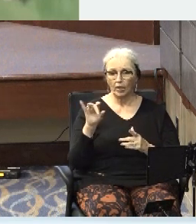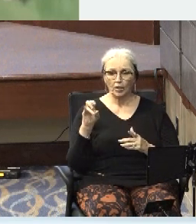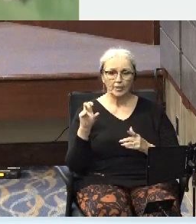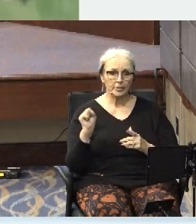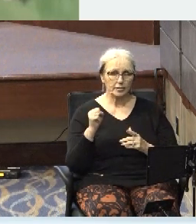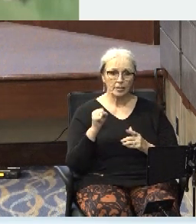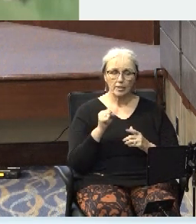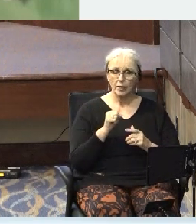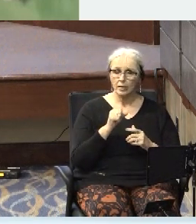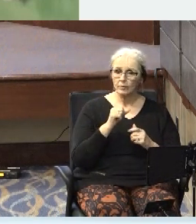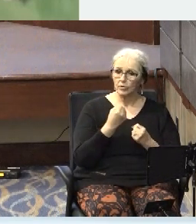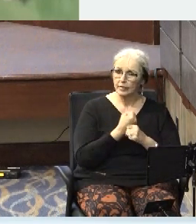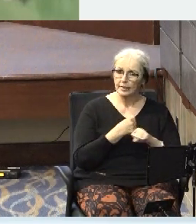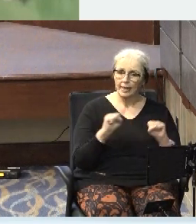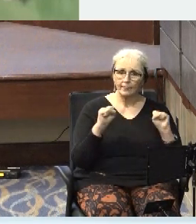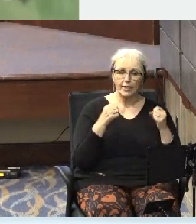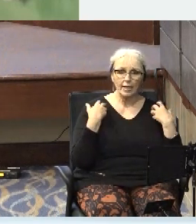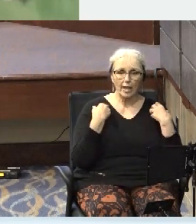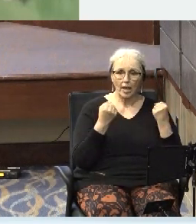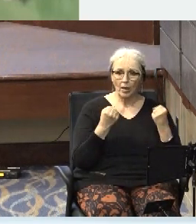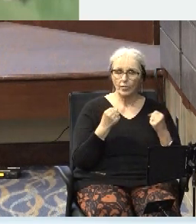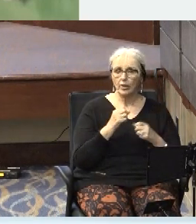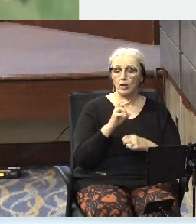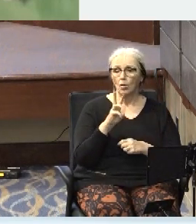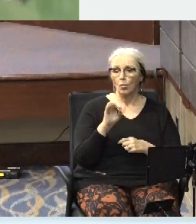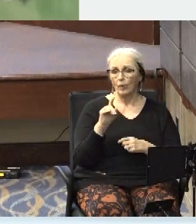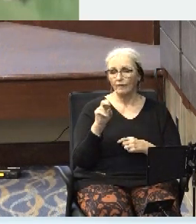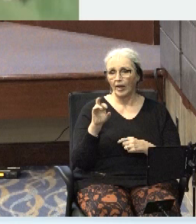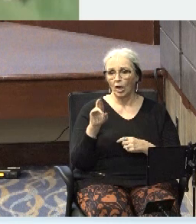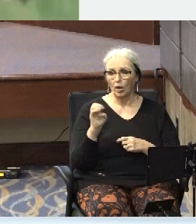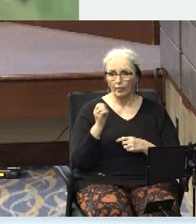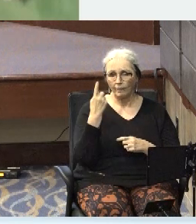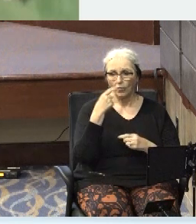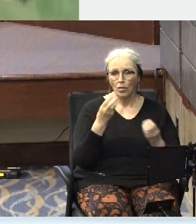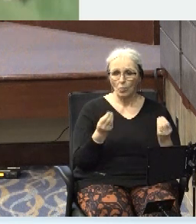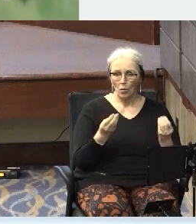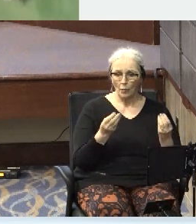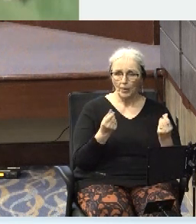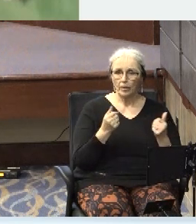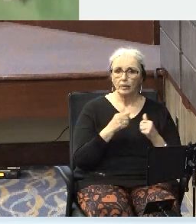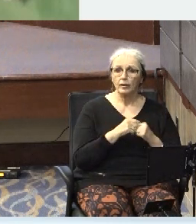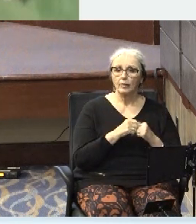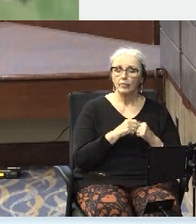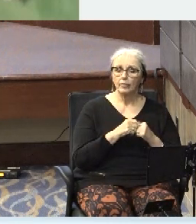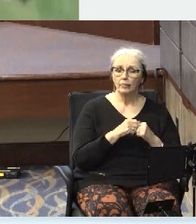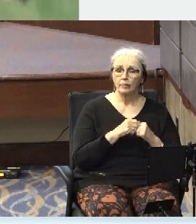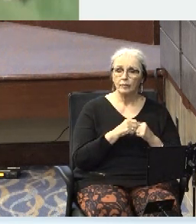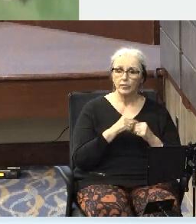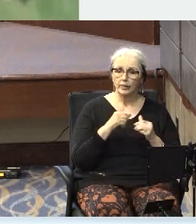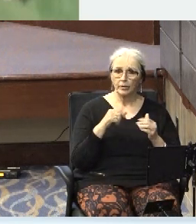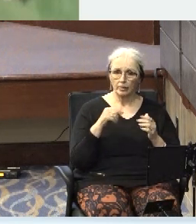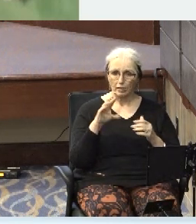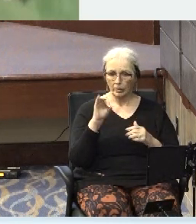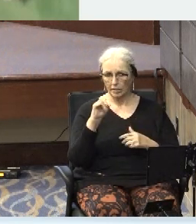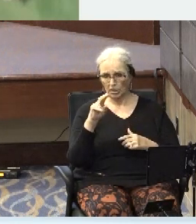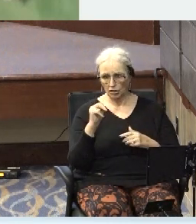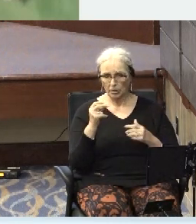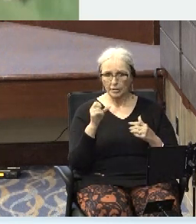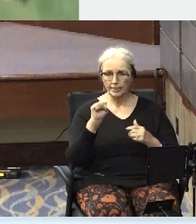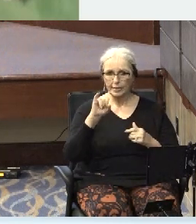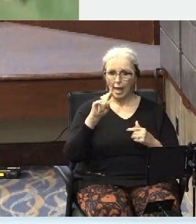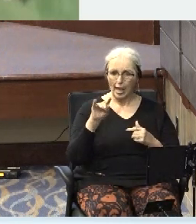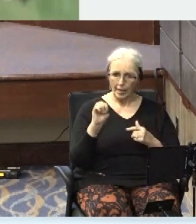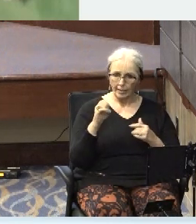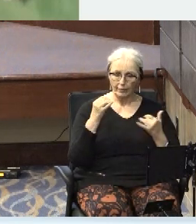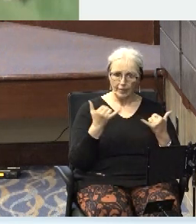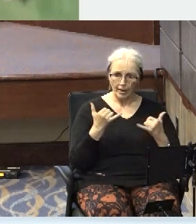public safety, health, and welfare, or injurious to other property. And due to specific conditions of the site involved, strict enforcement